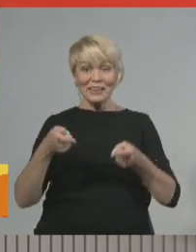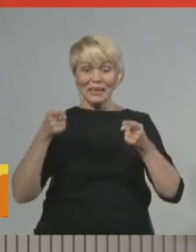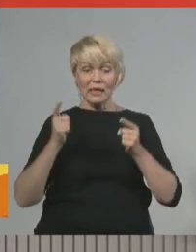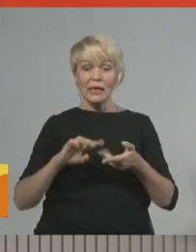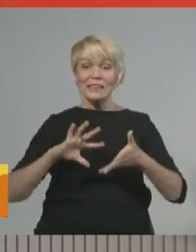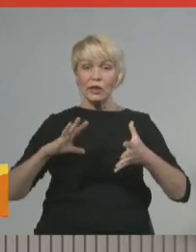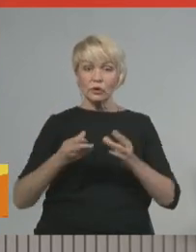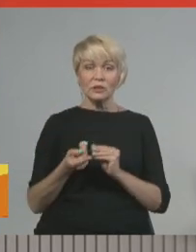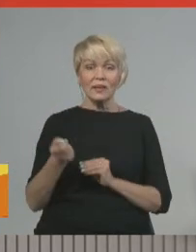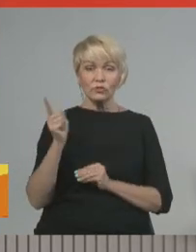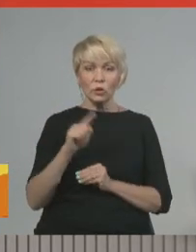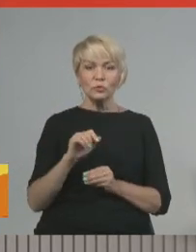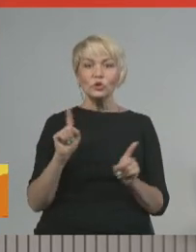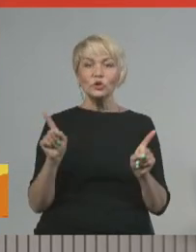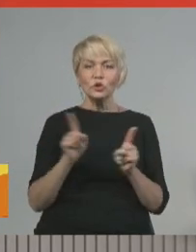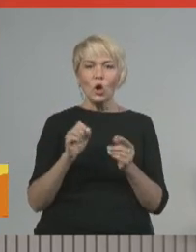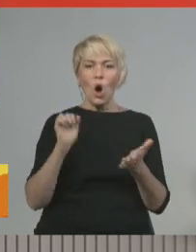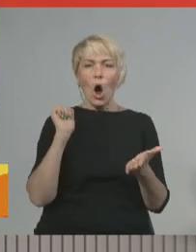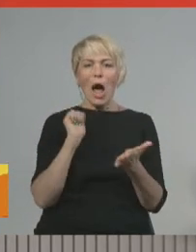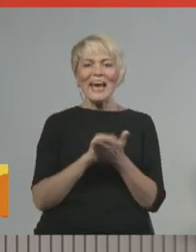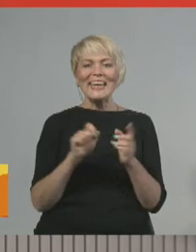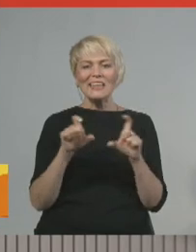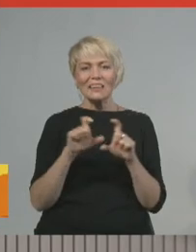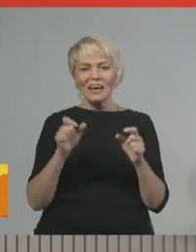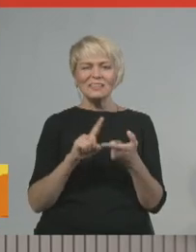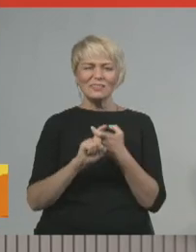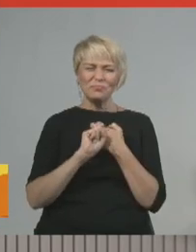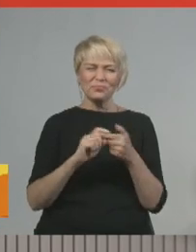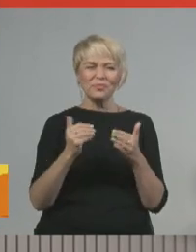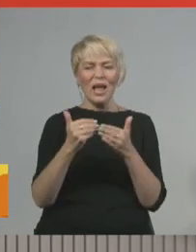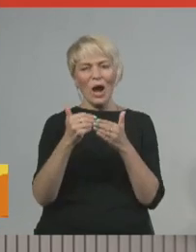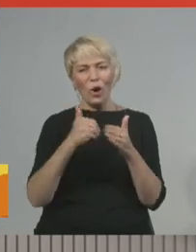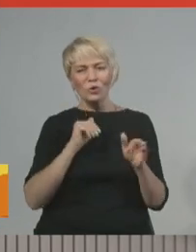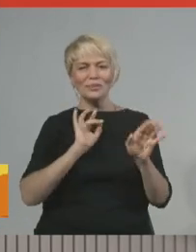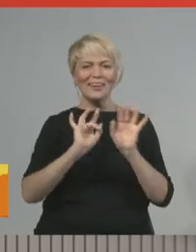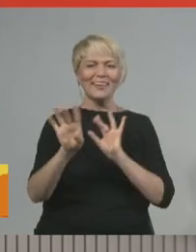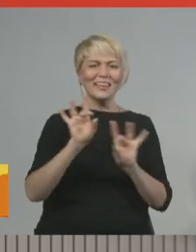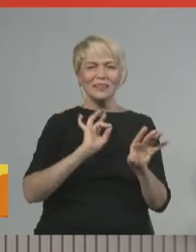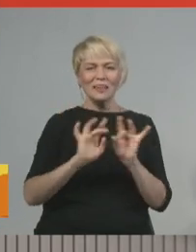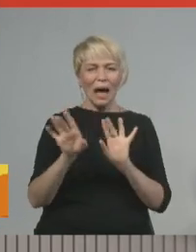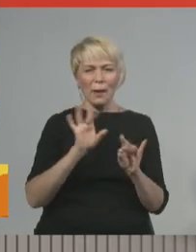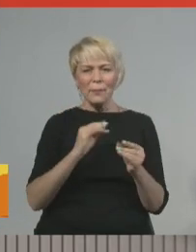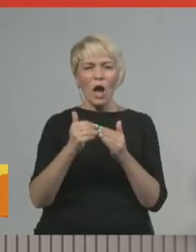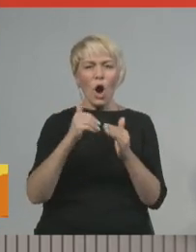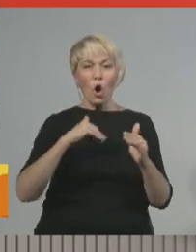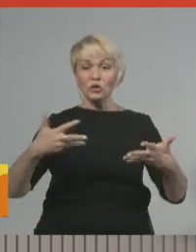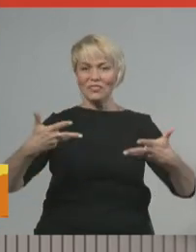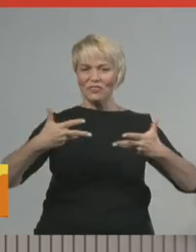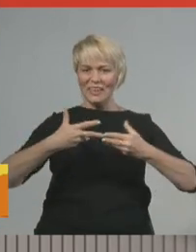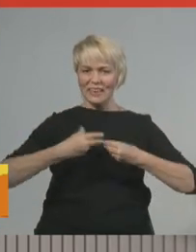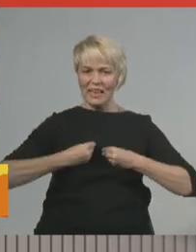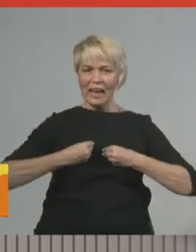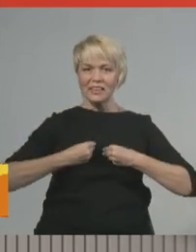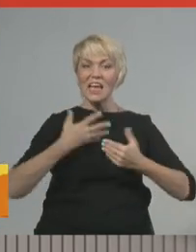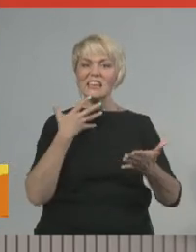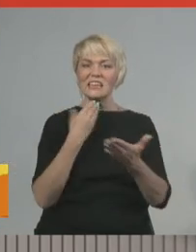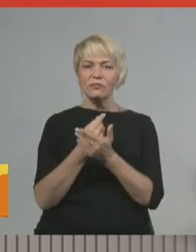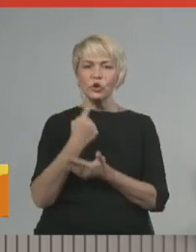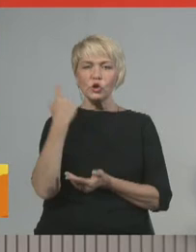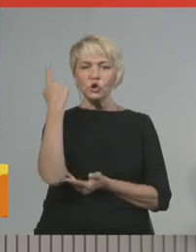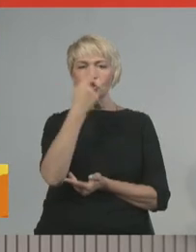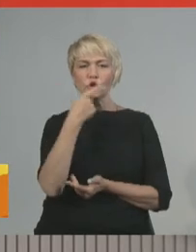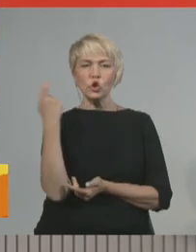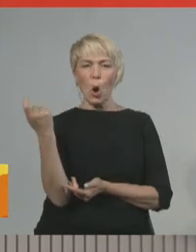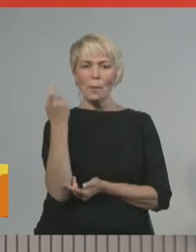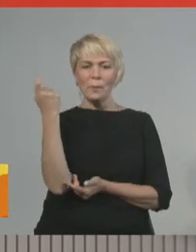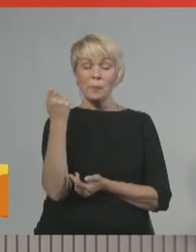that editorial editorial offices are dependent on advertising and on the